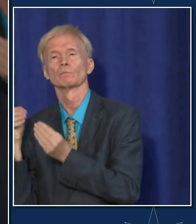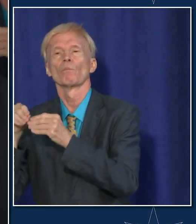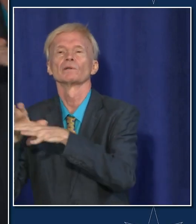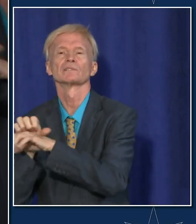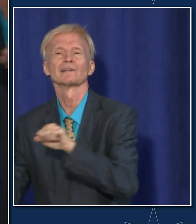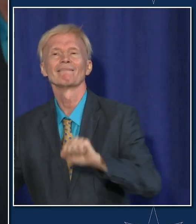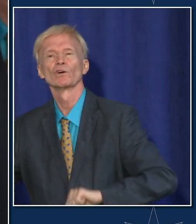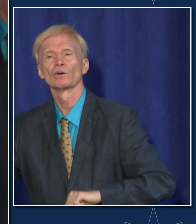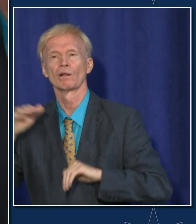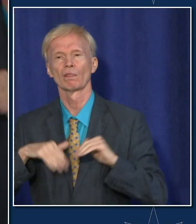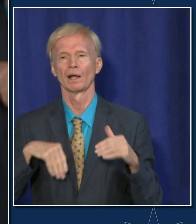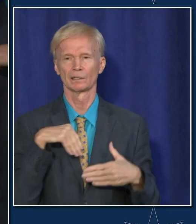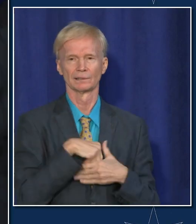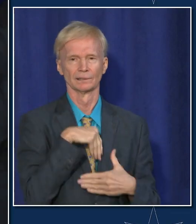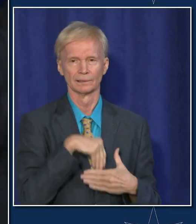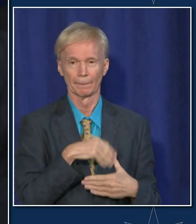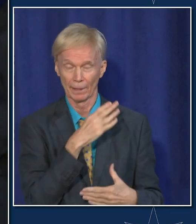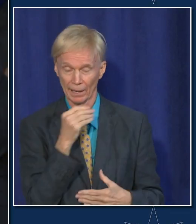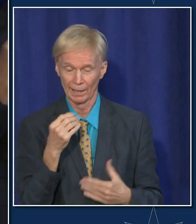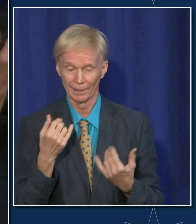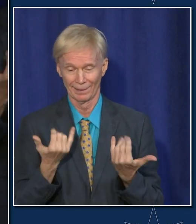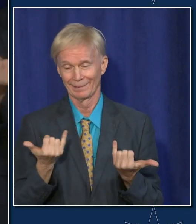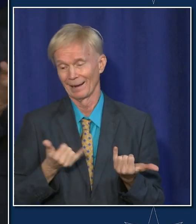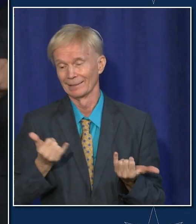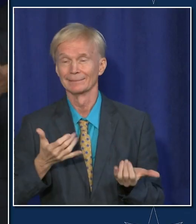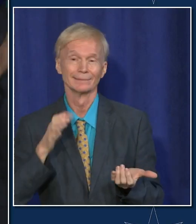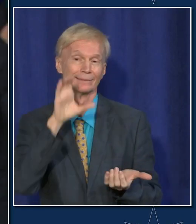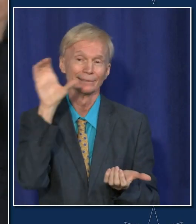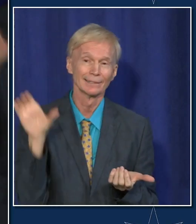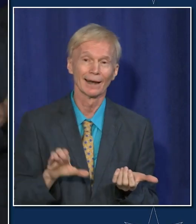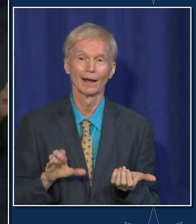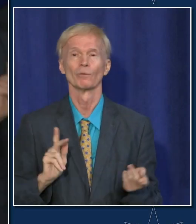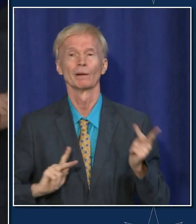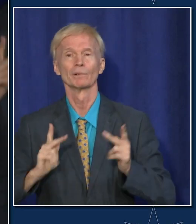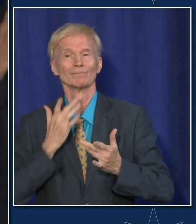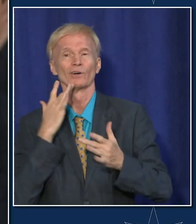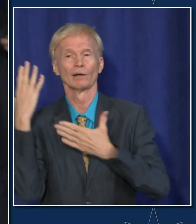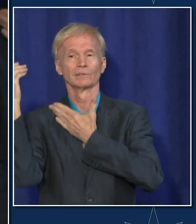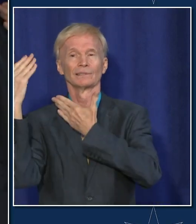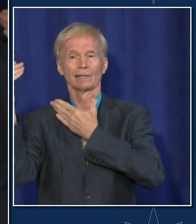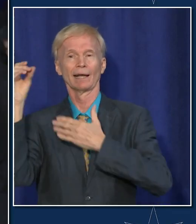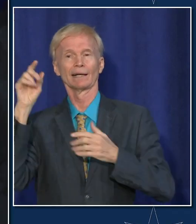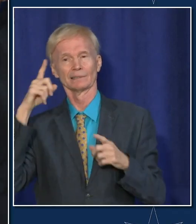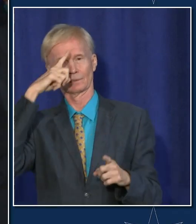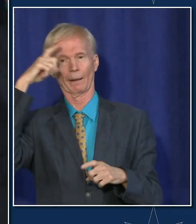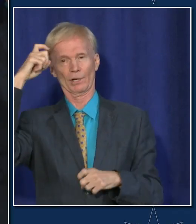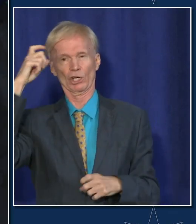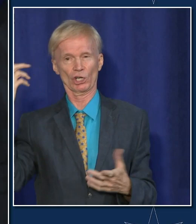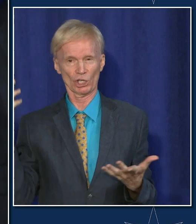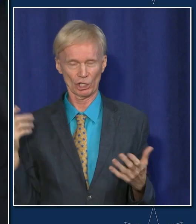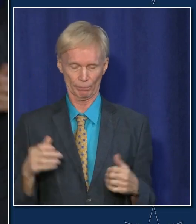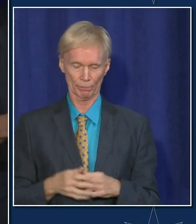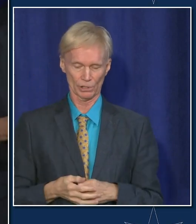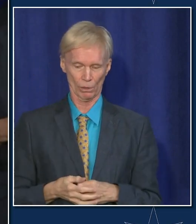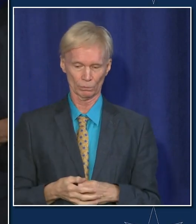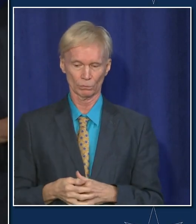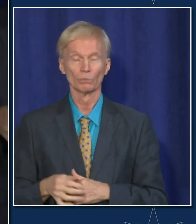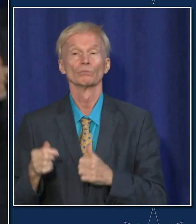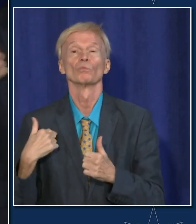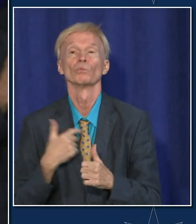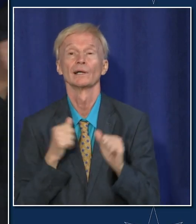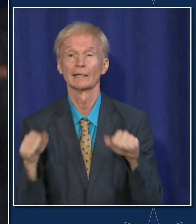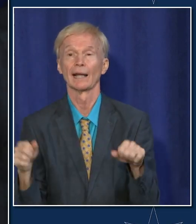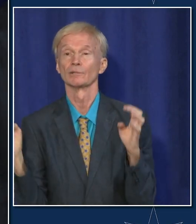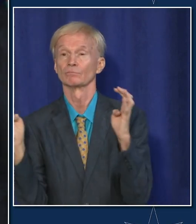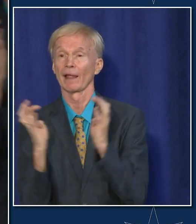safer. And the other thing, here in Chicago, summer is when we can be out of doors. And so the more we can try to gather and